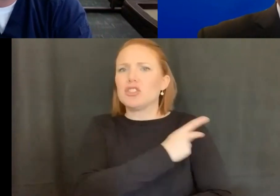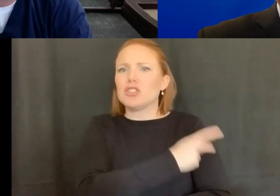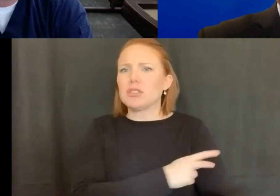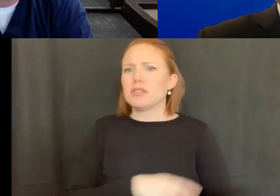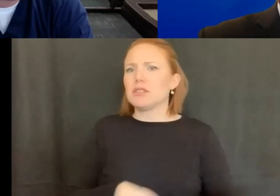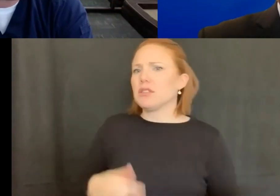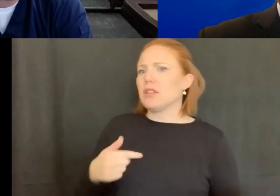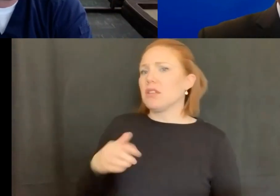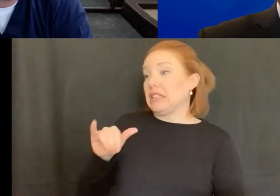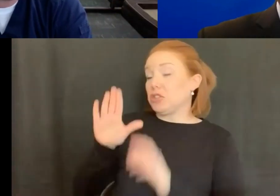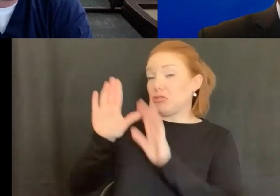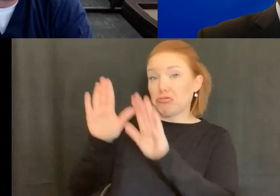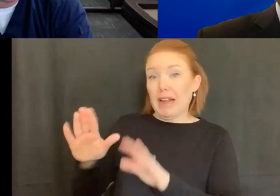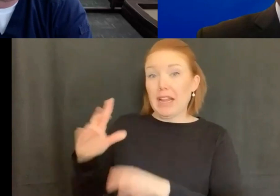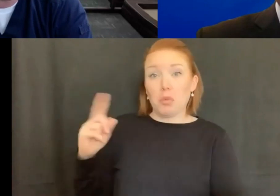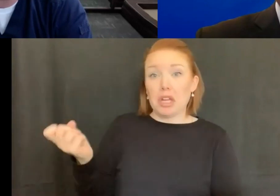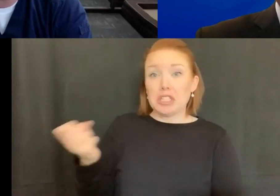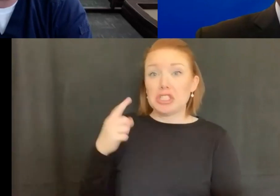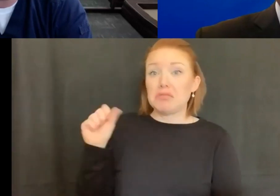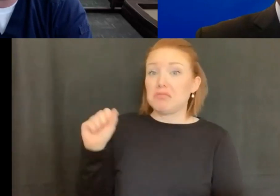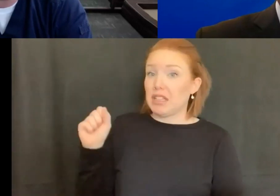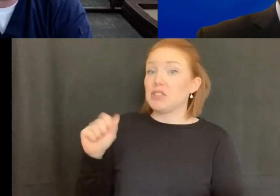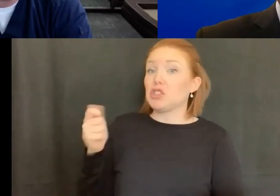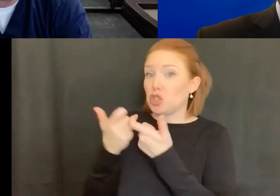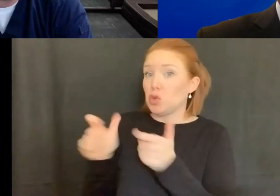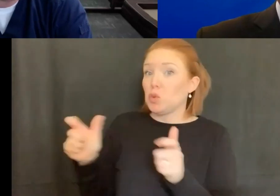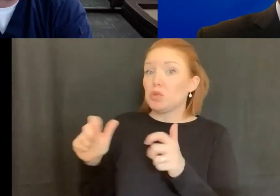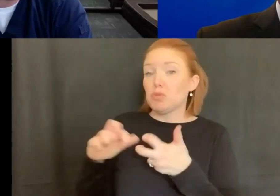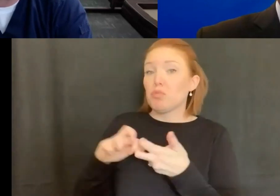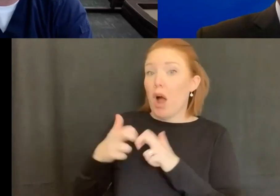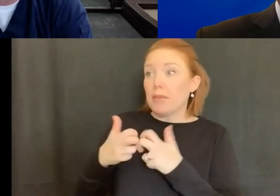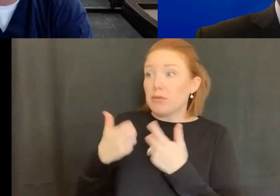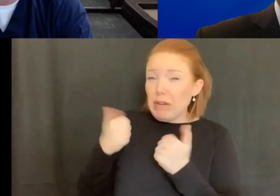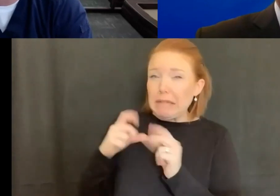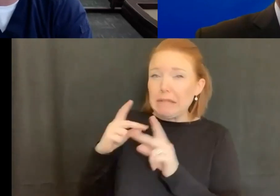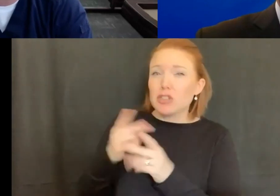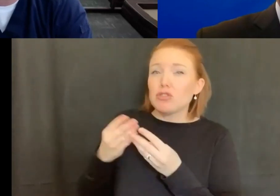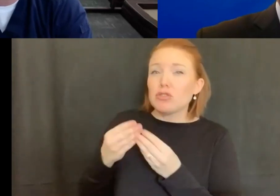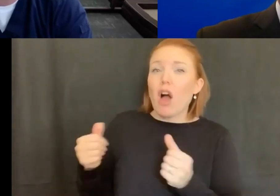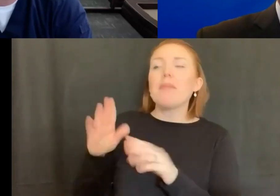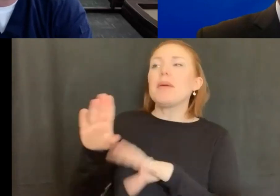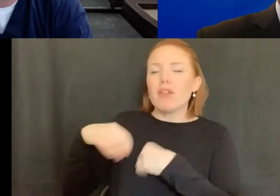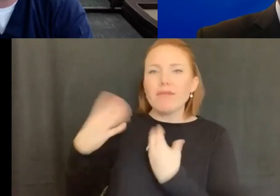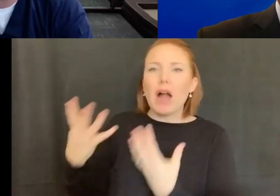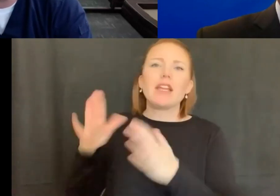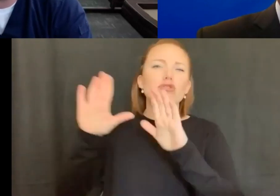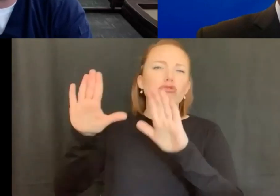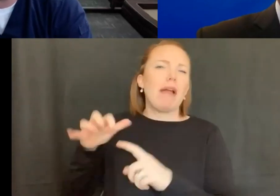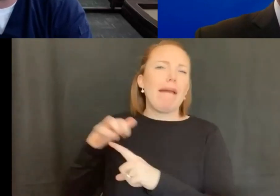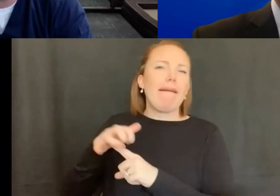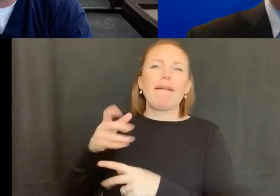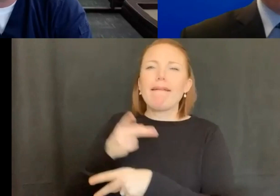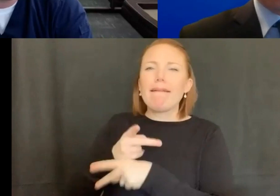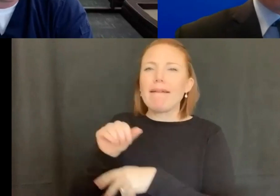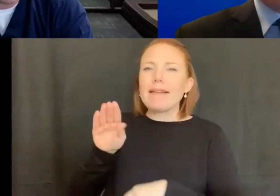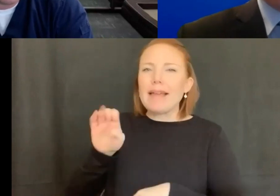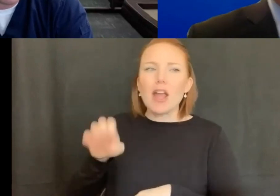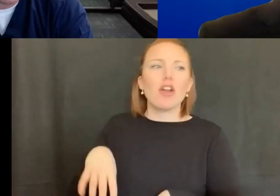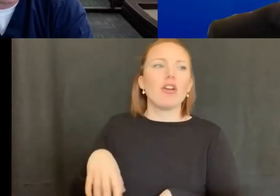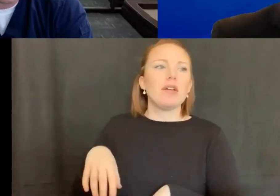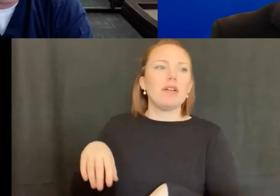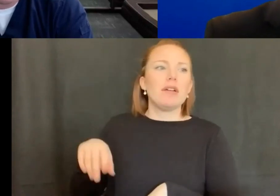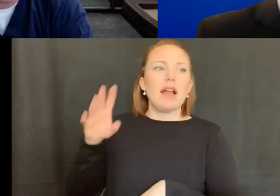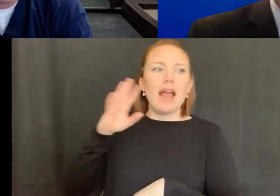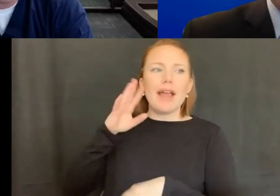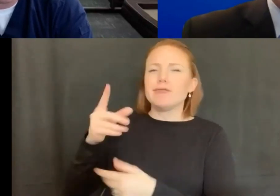excellent question. That's a vital problem to solve. But I mean, really, it's providing excellent care and treating people like the